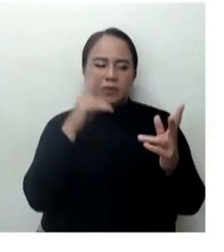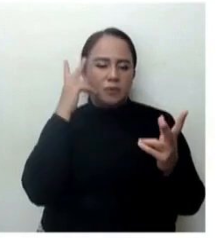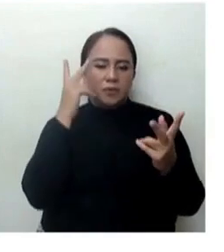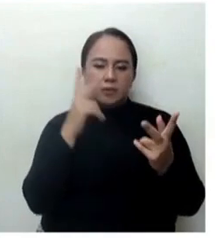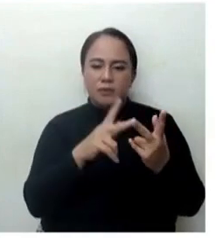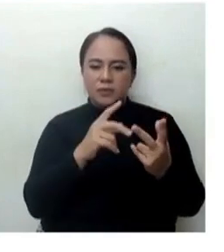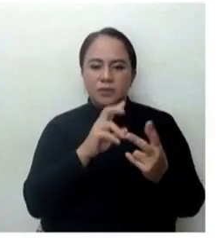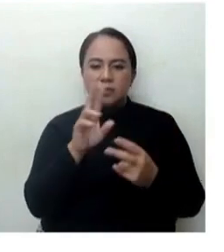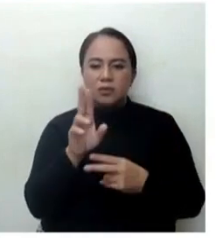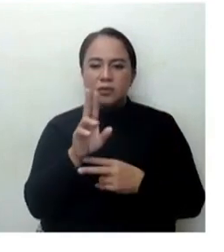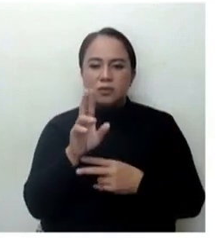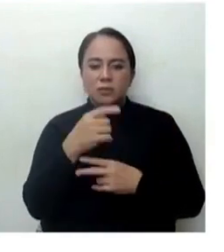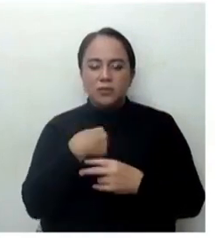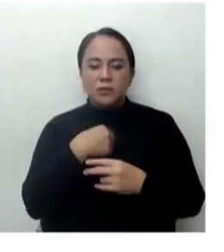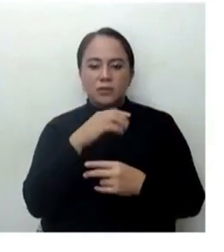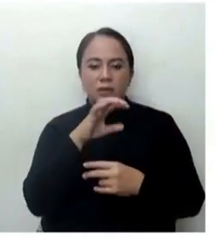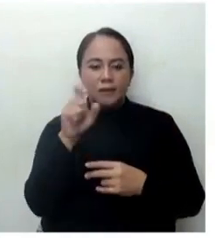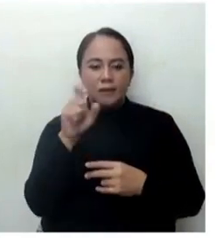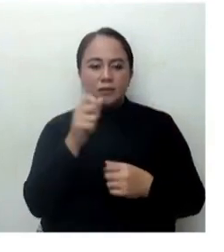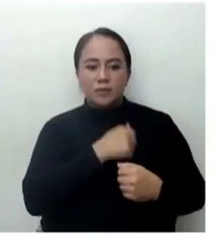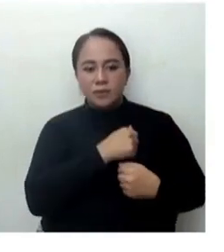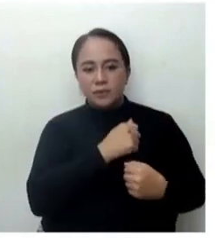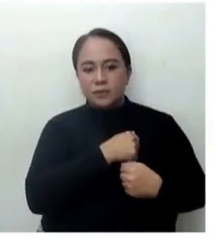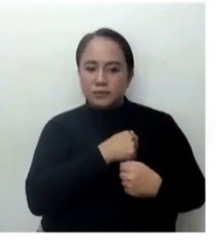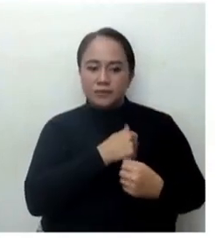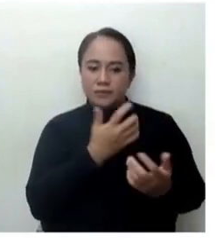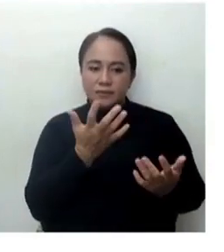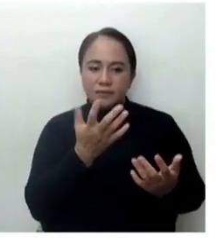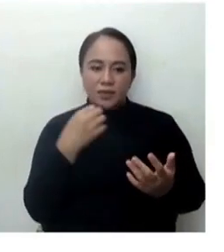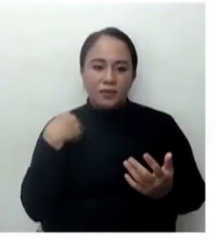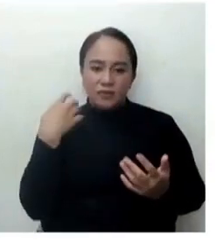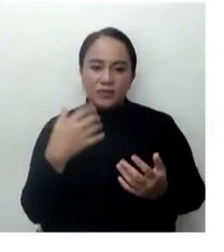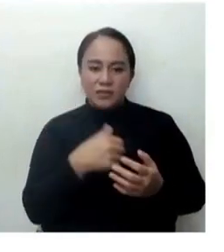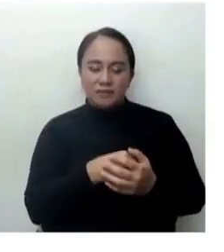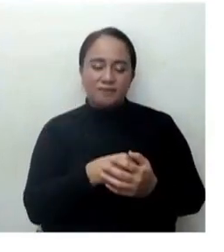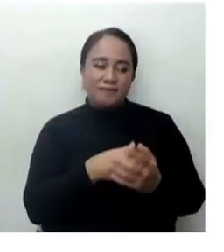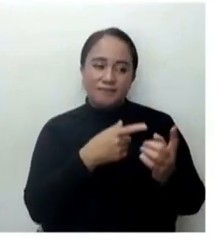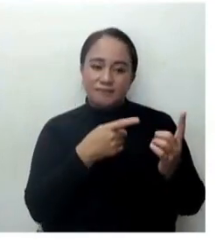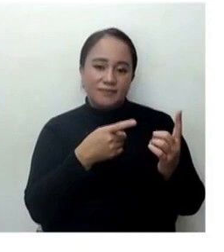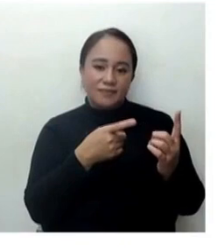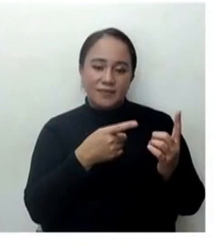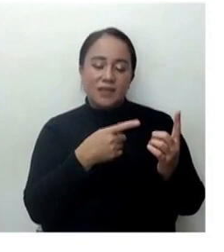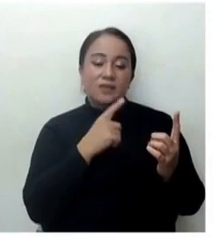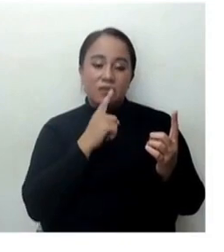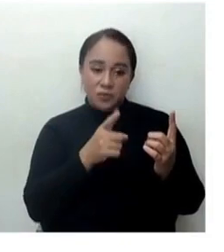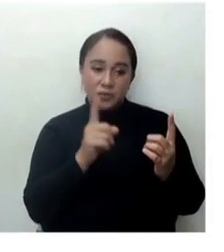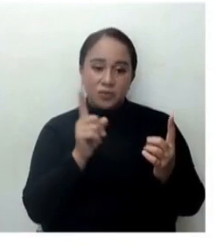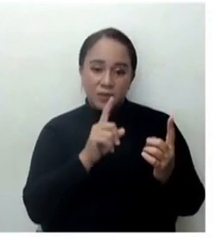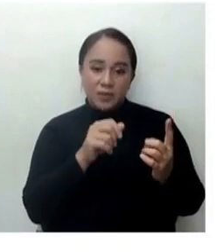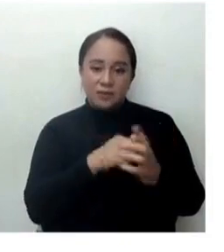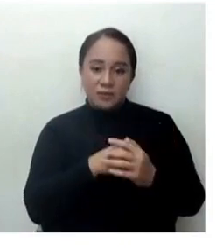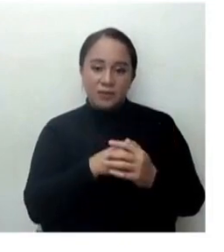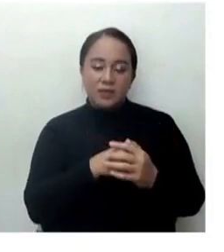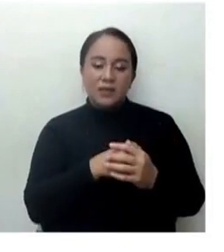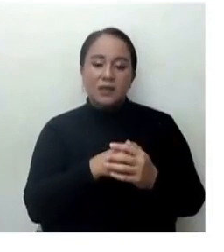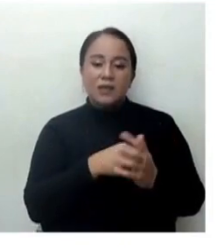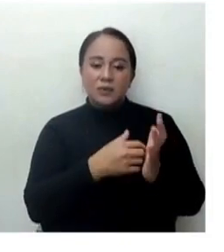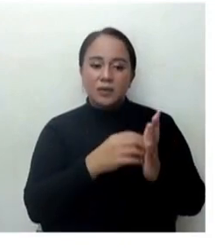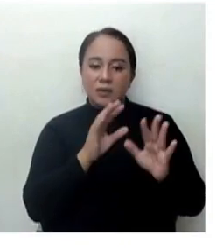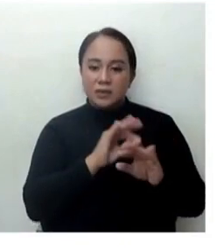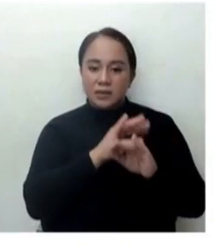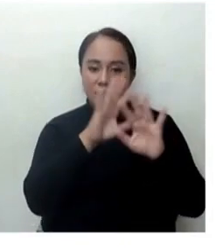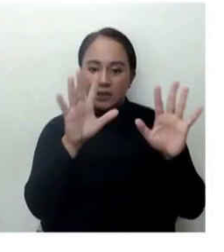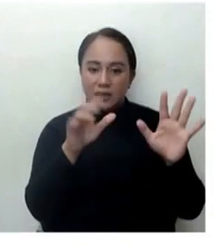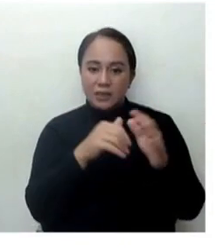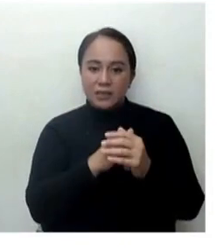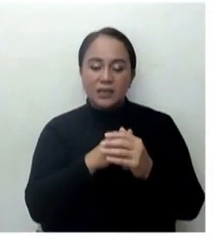used to be an ex-military official, per our understanding. That's with him. But the fact of the matter is, the facts are clear. They were